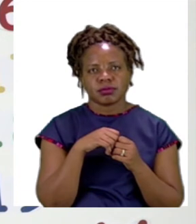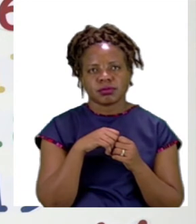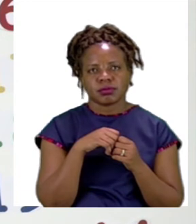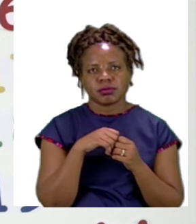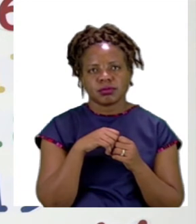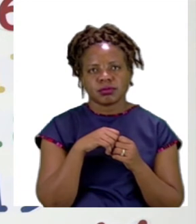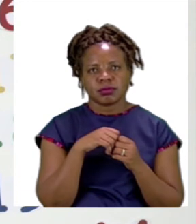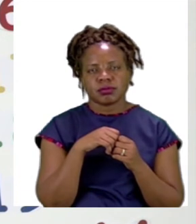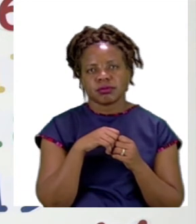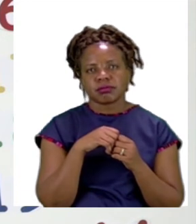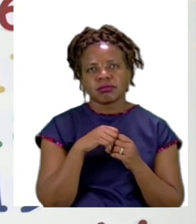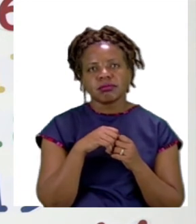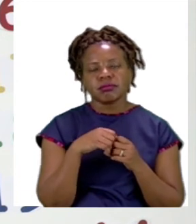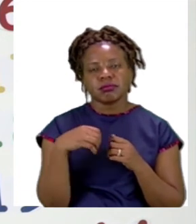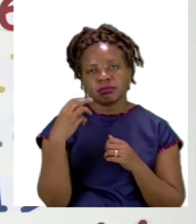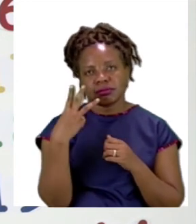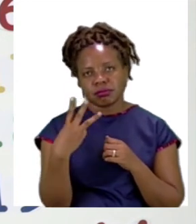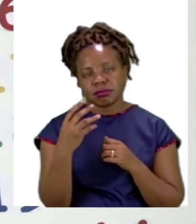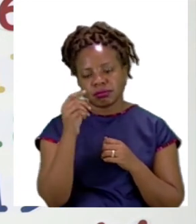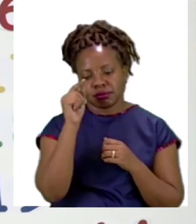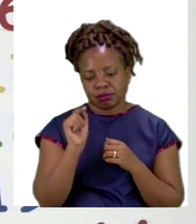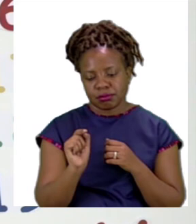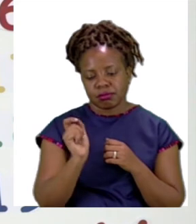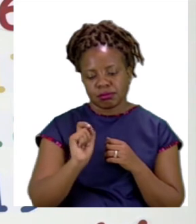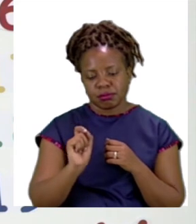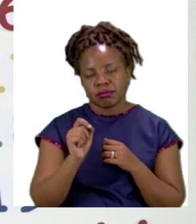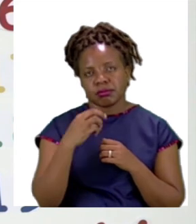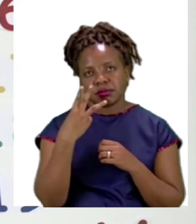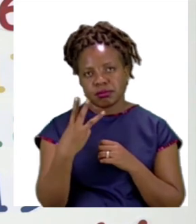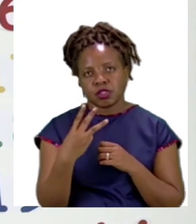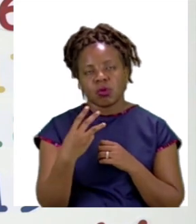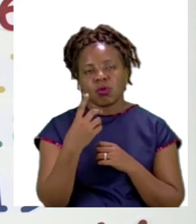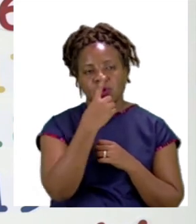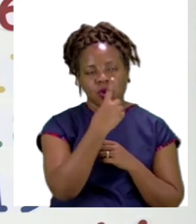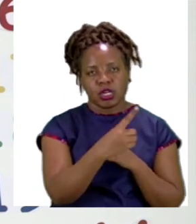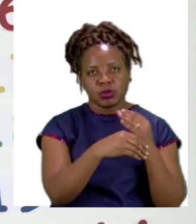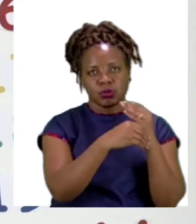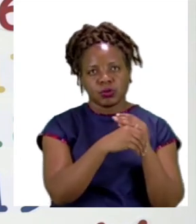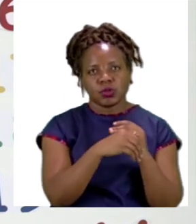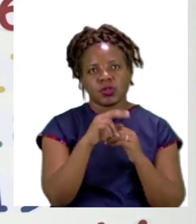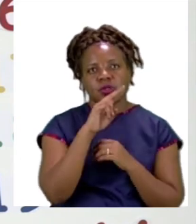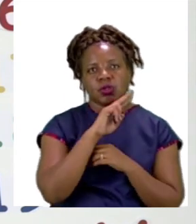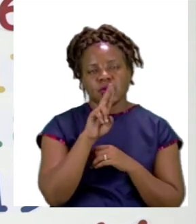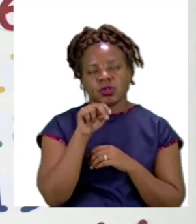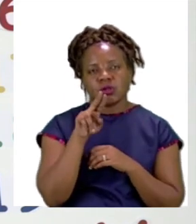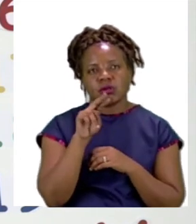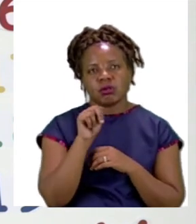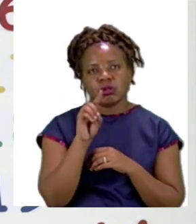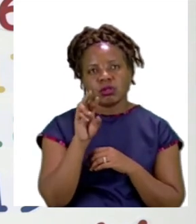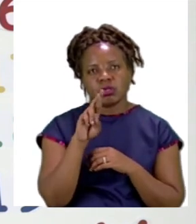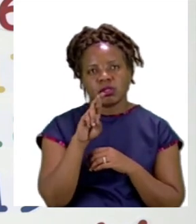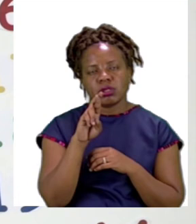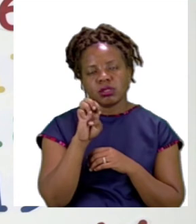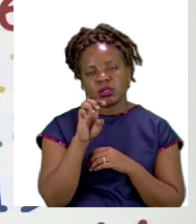the 1 and we will carry the 3. Grandpa Hundreds will look at you and say,